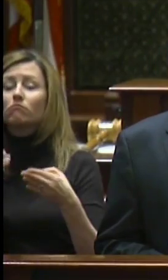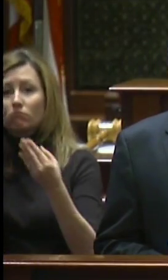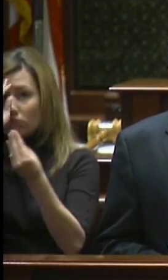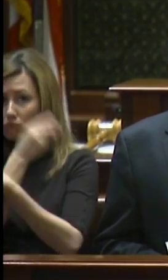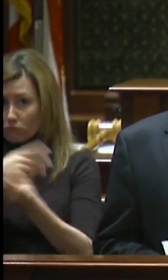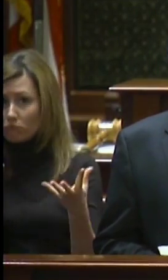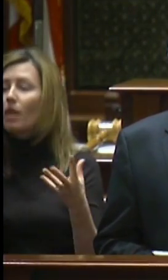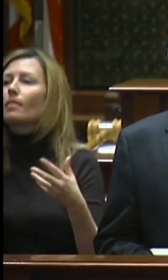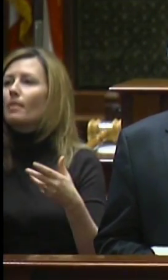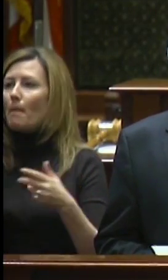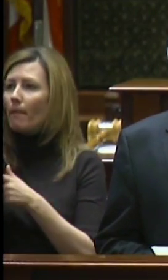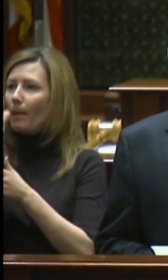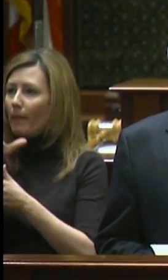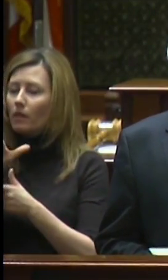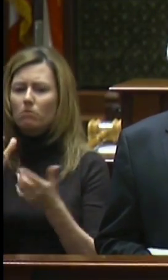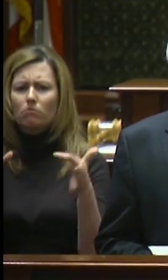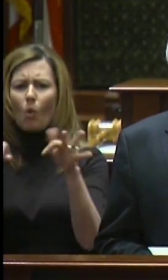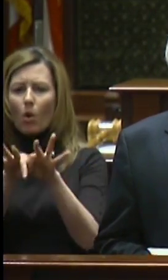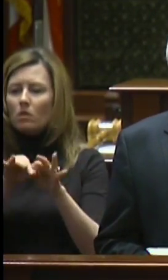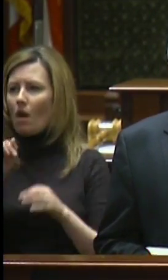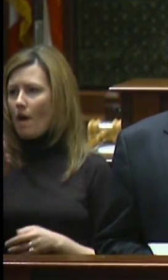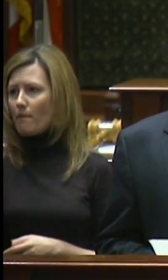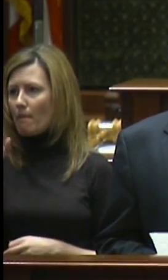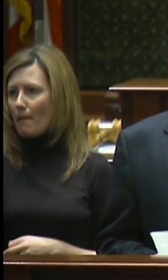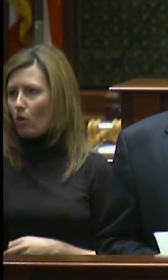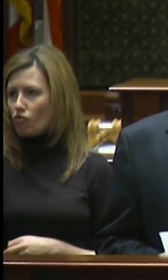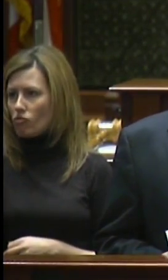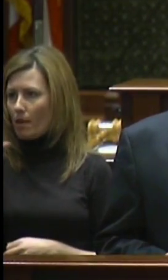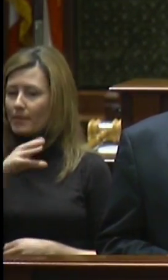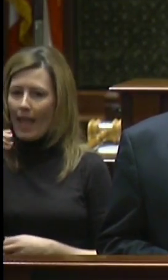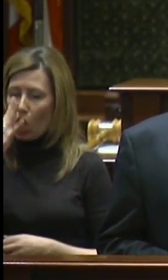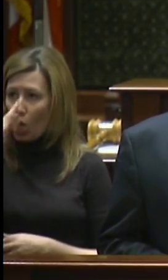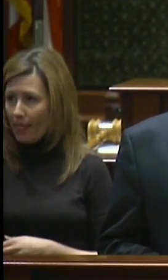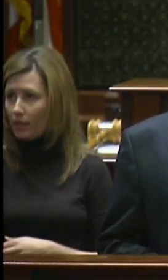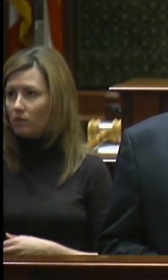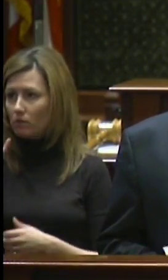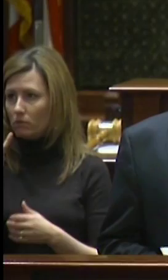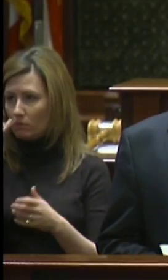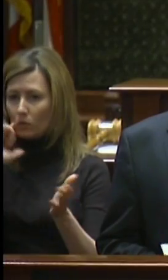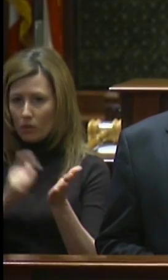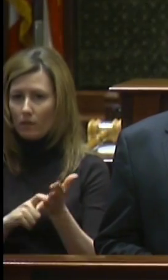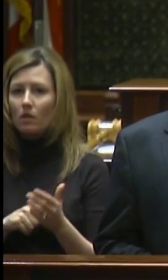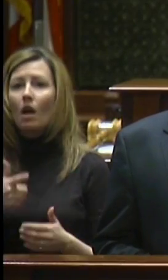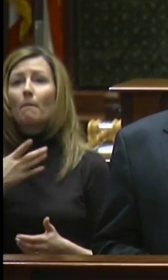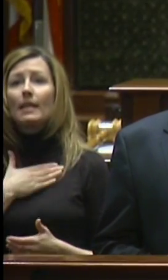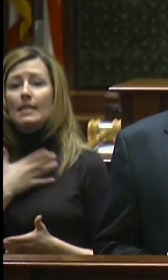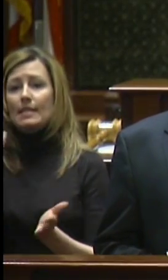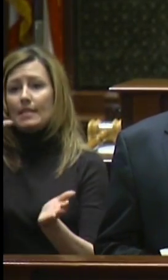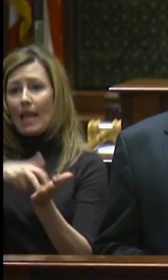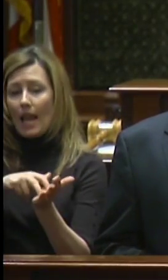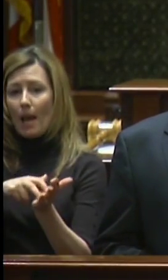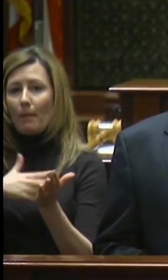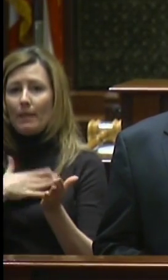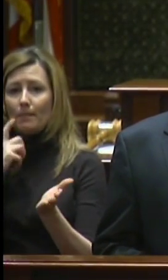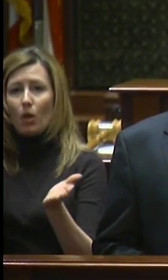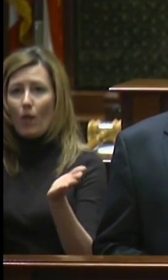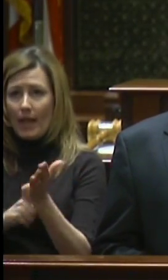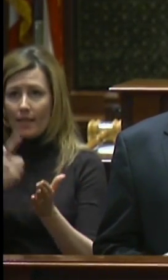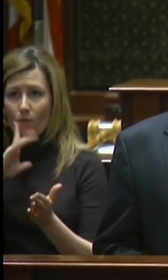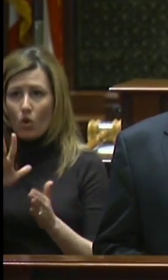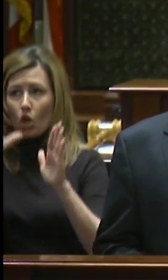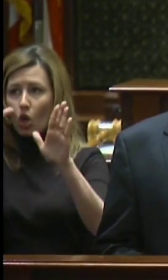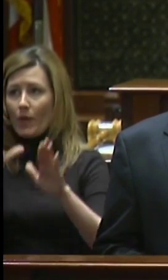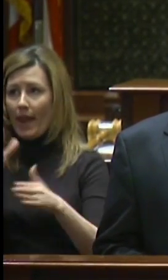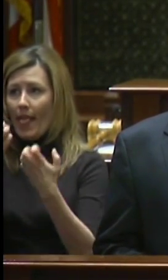the importance of mammograms and early detection. I'd like both Dr. Phillips and Angela to stand up and be recognized for their